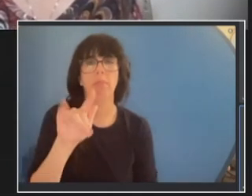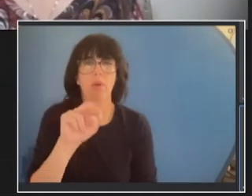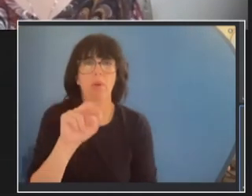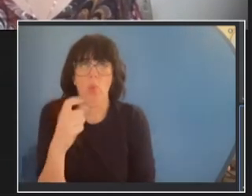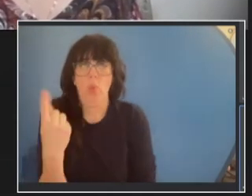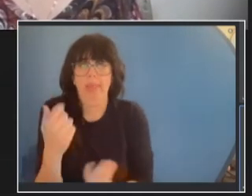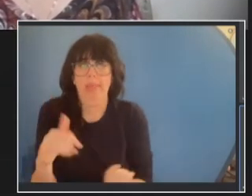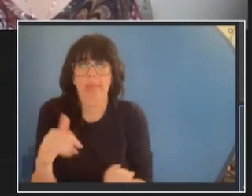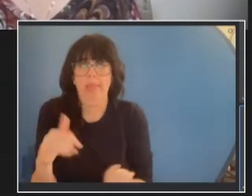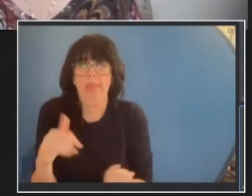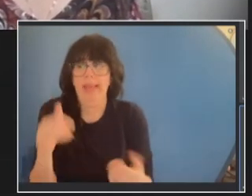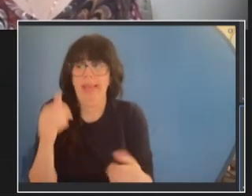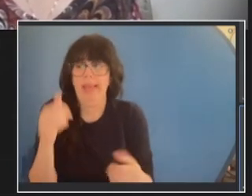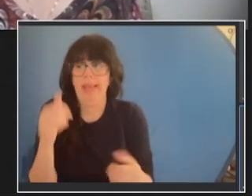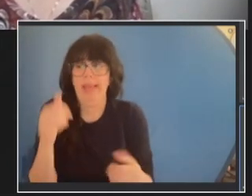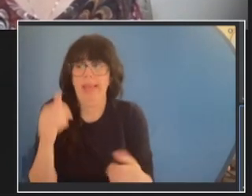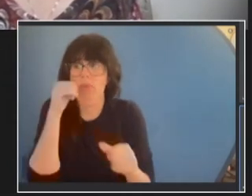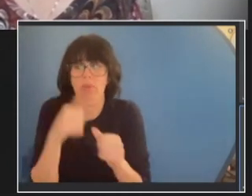remember. And so